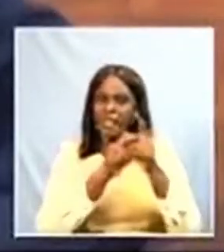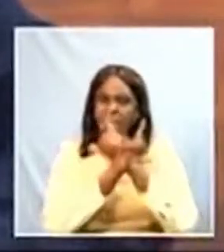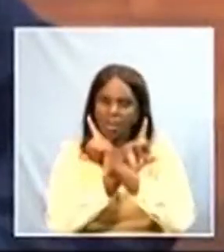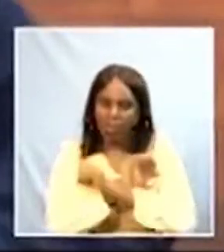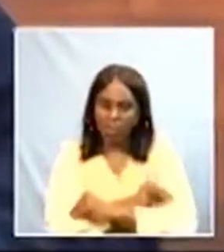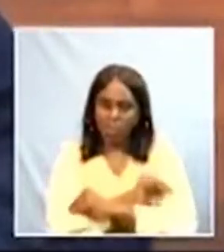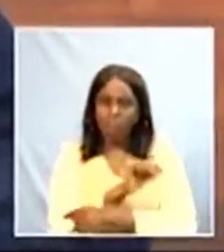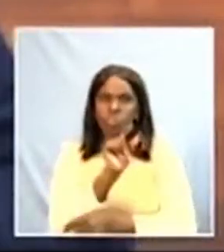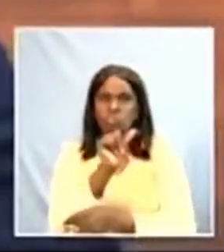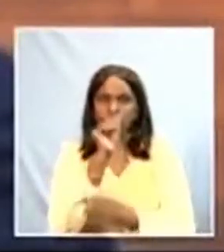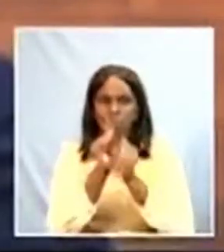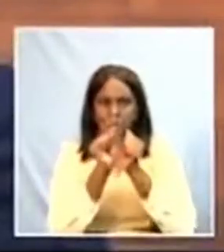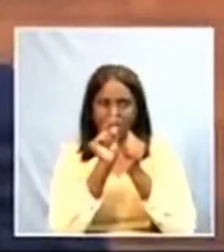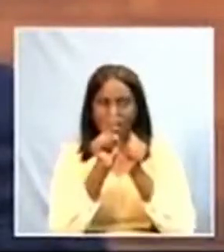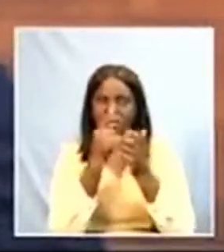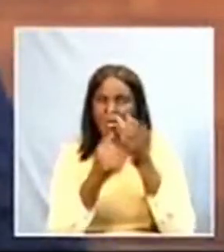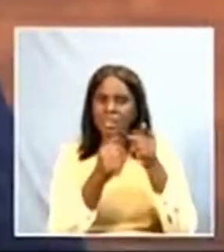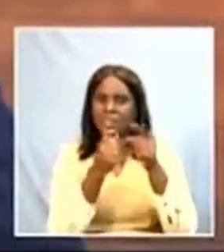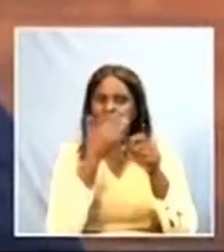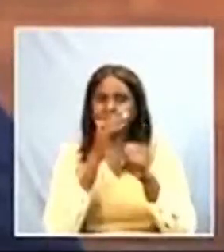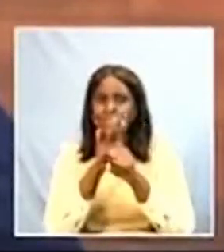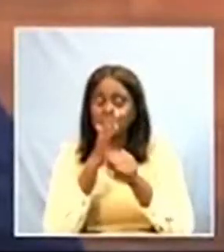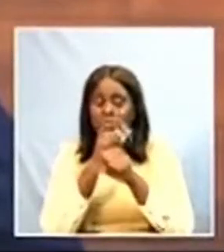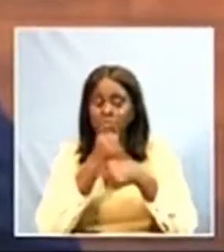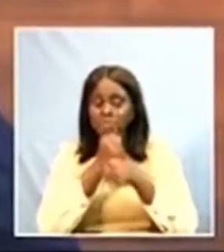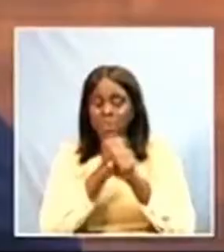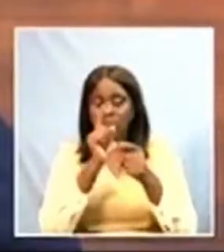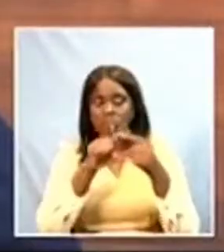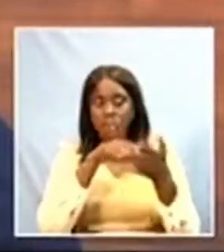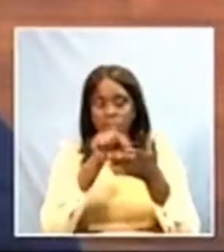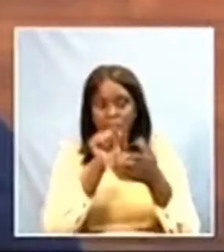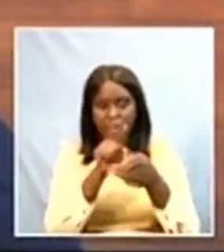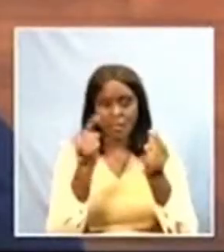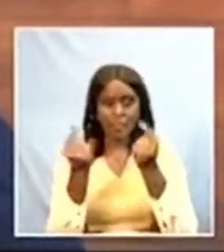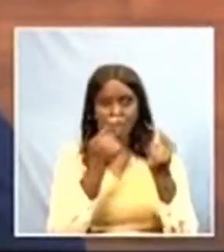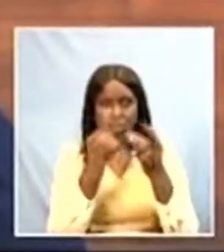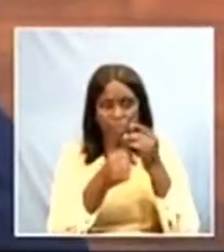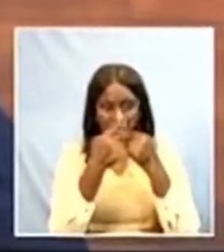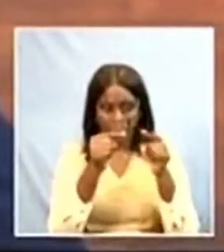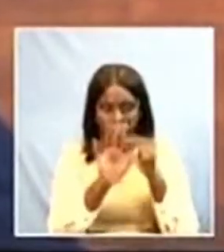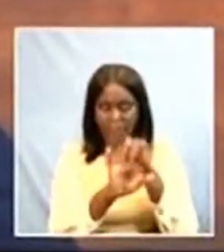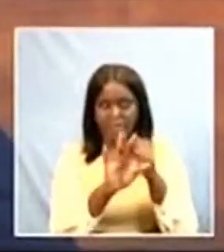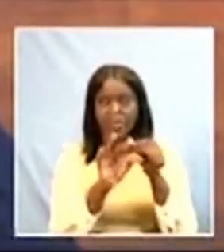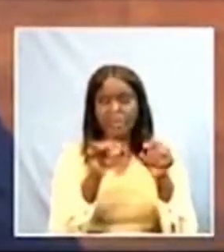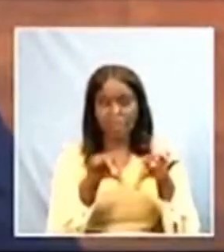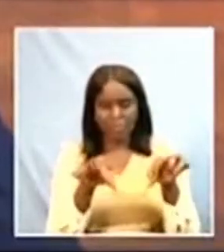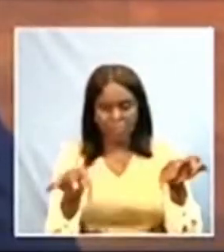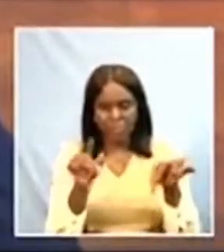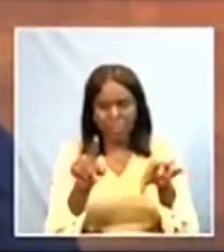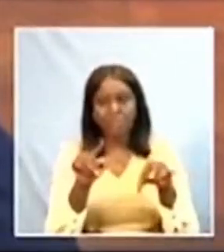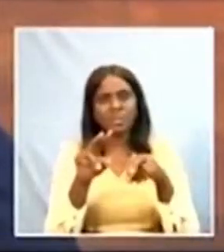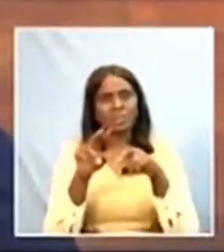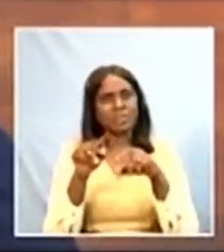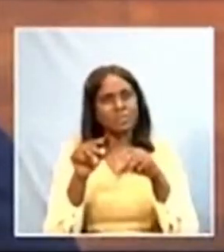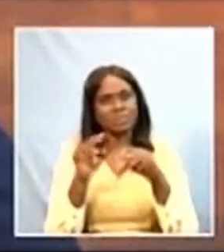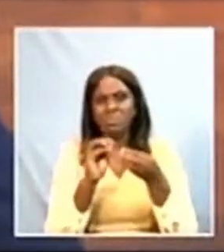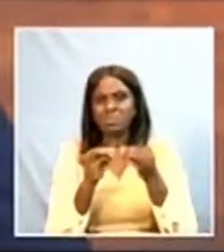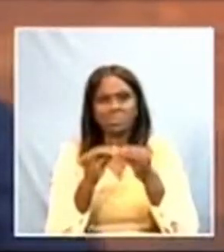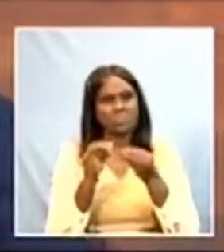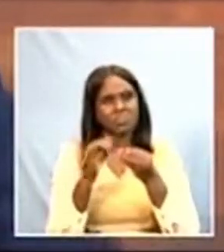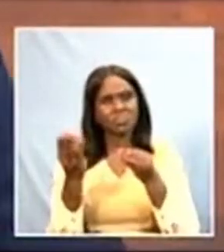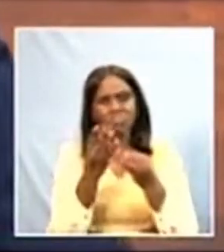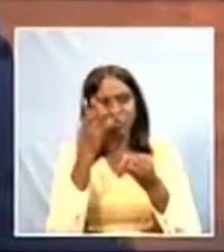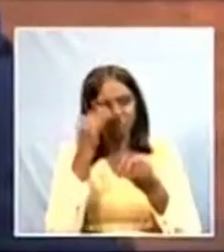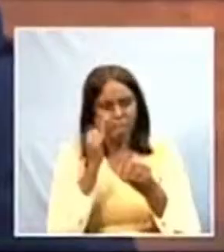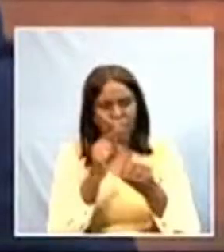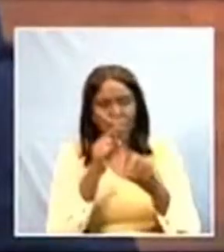bit? Because what prompted you to pay is the situation that was on the ground, that your children were sitting on the floor. So